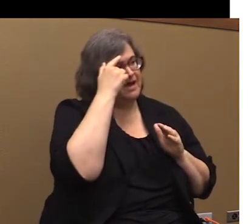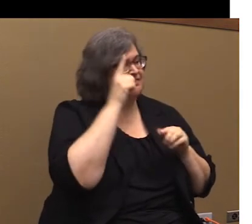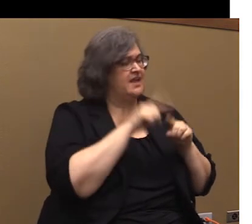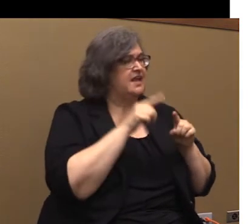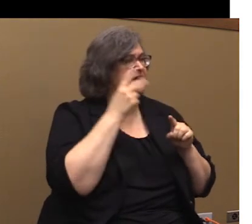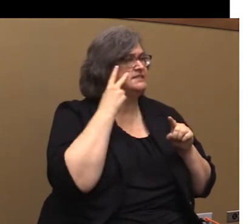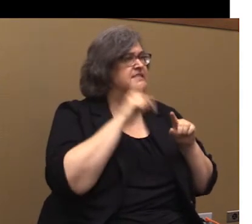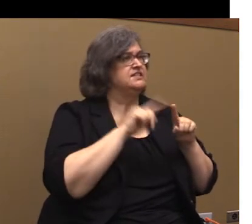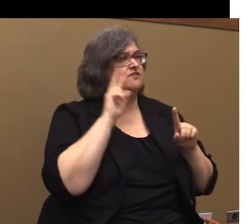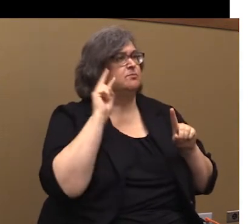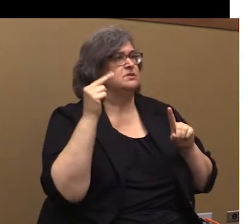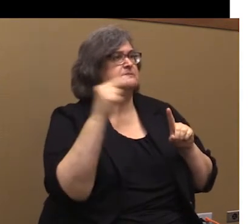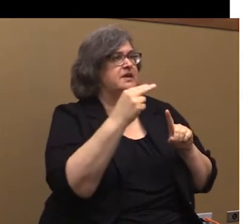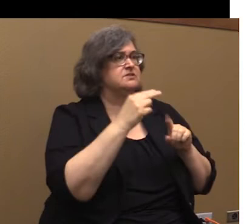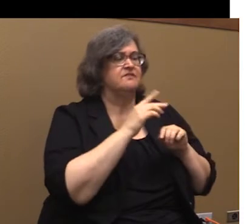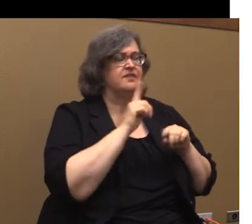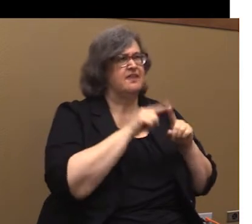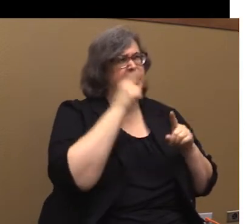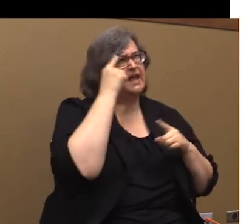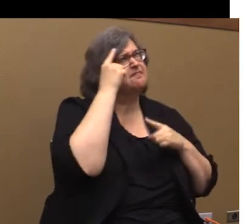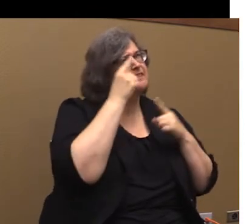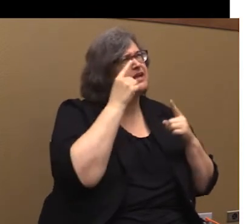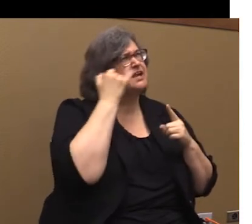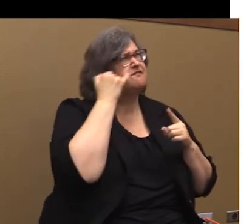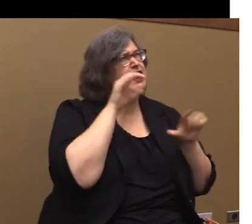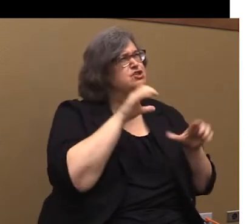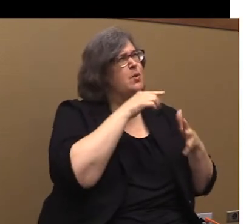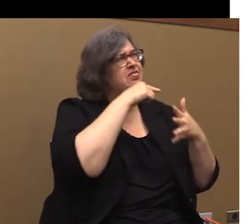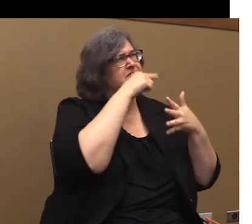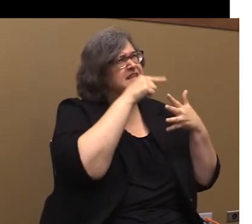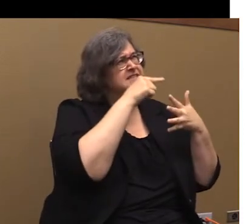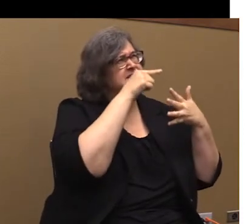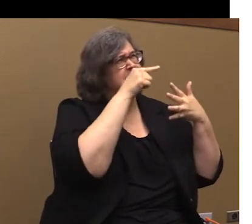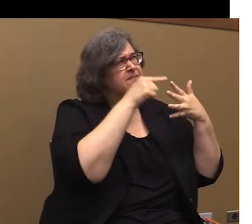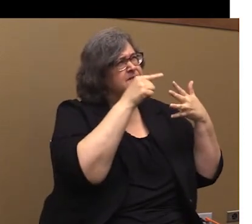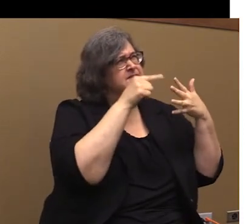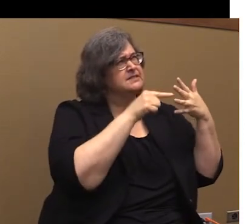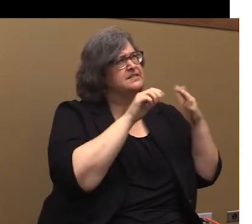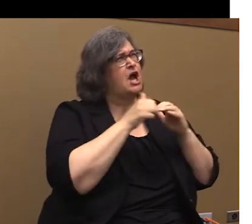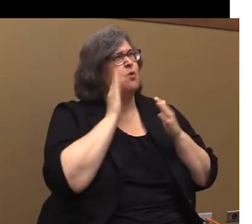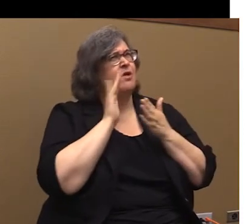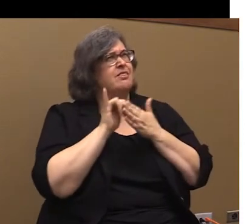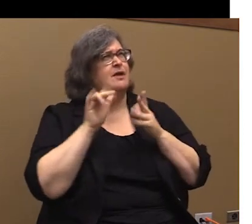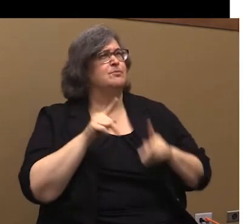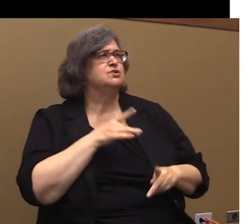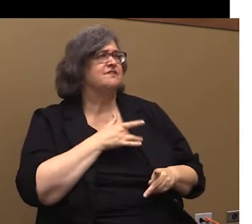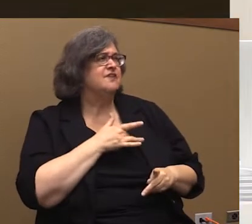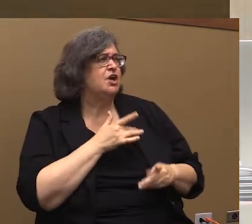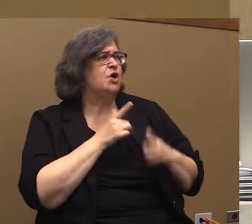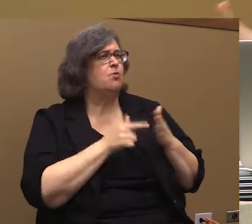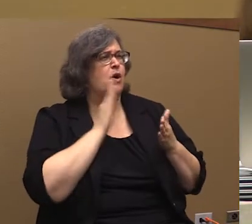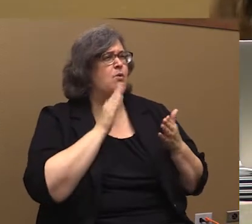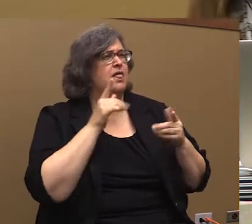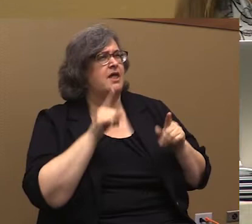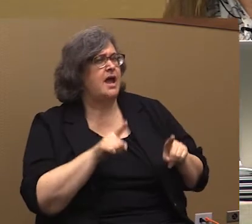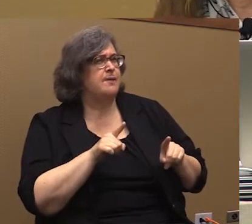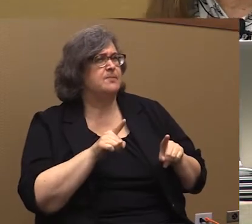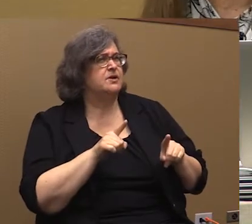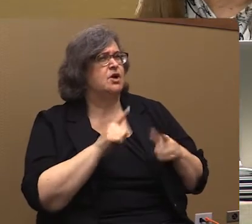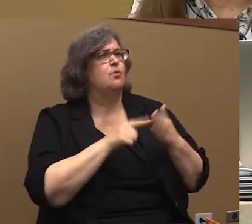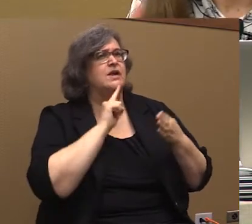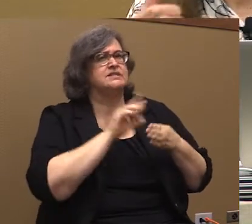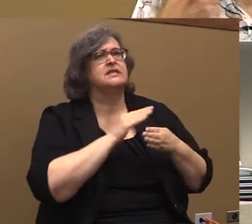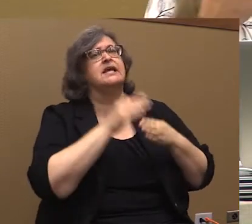they're not able to see things from other ways or think through, if I do this, how's that person going